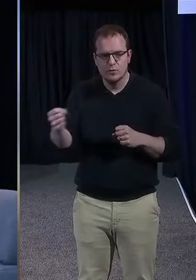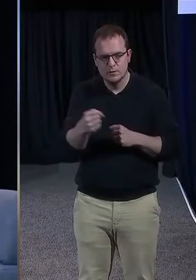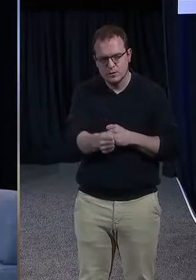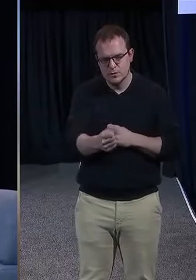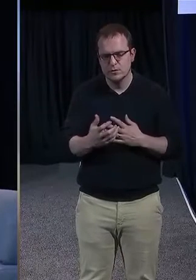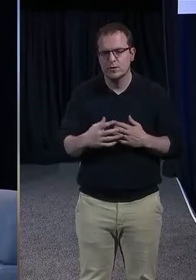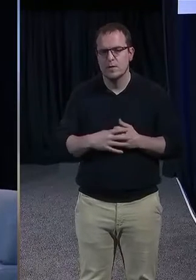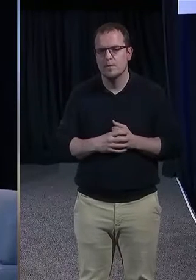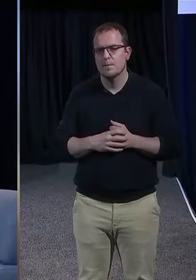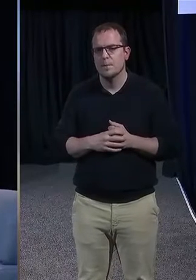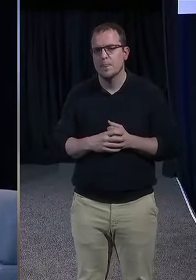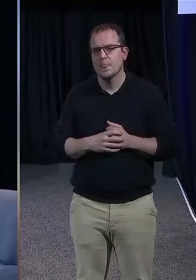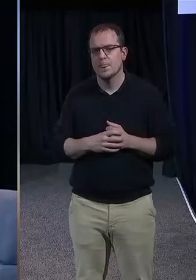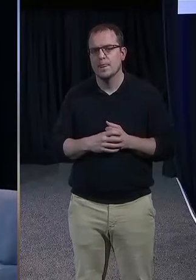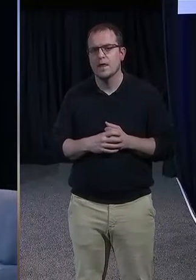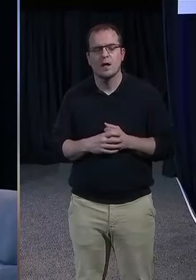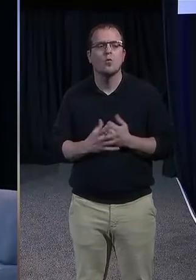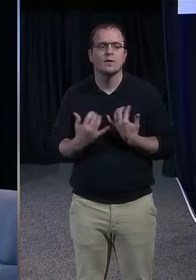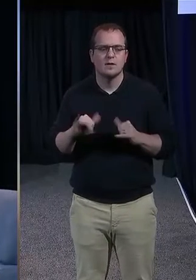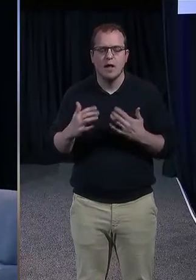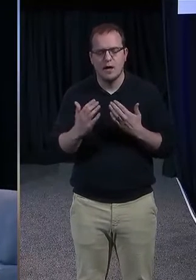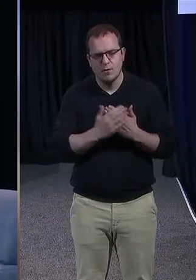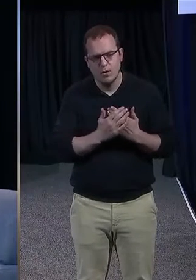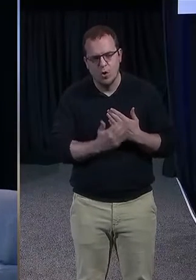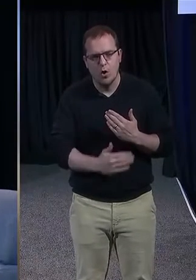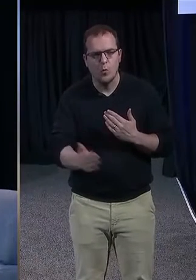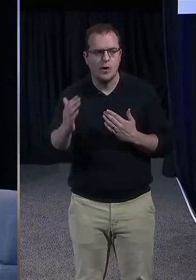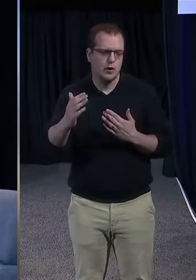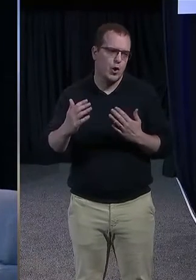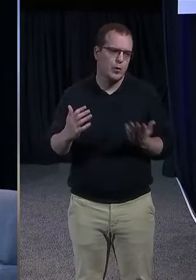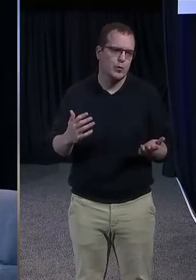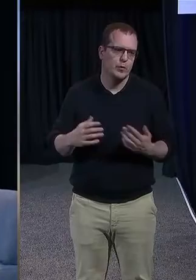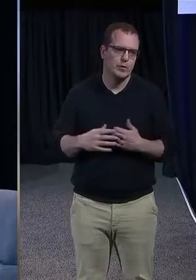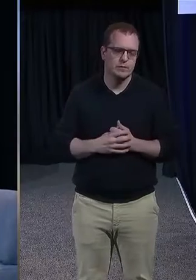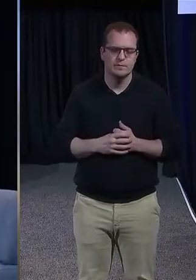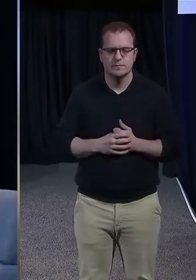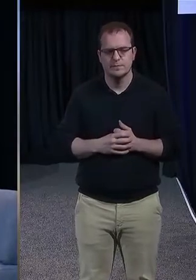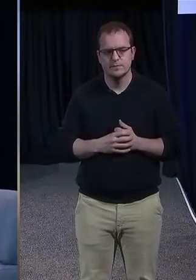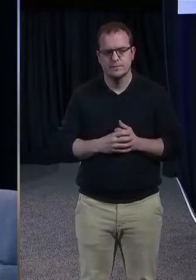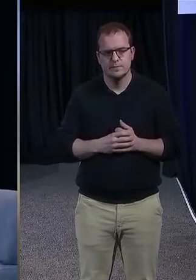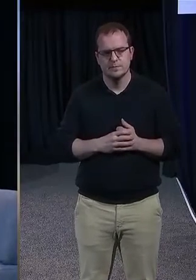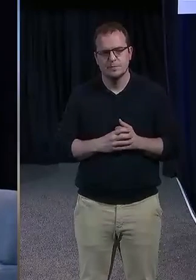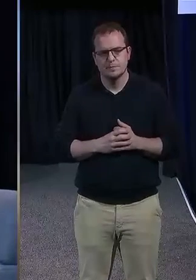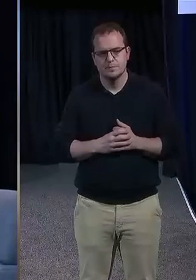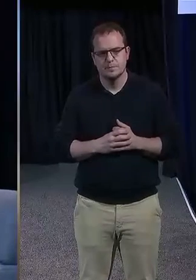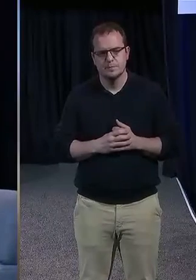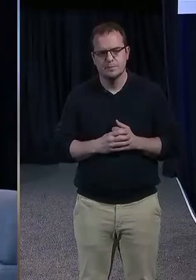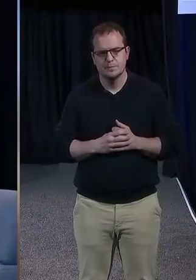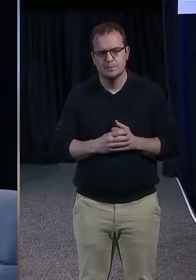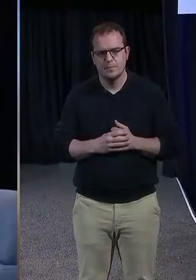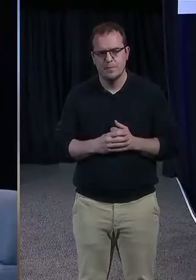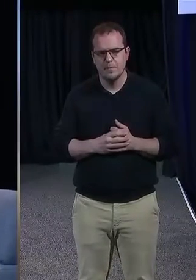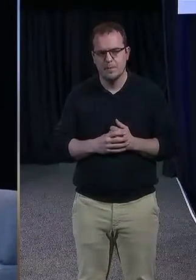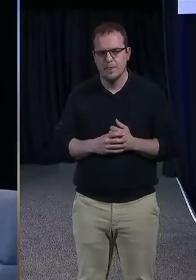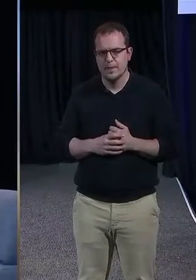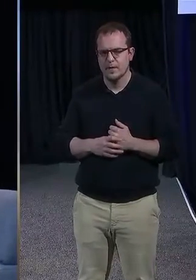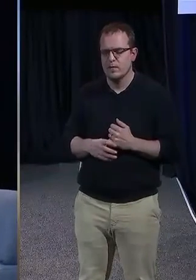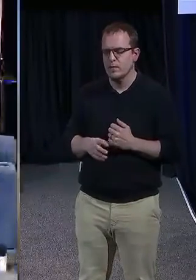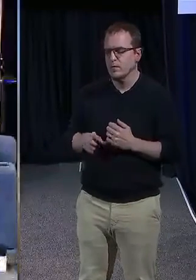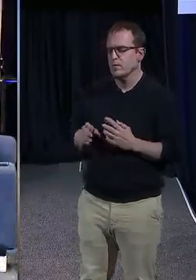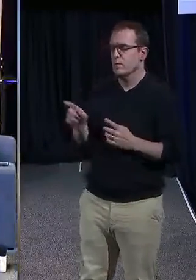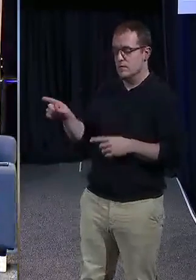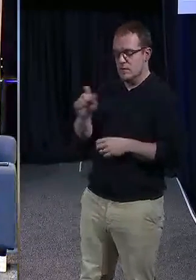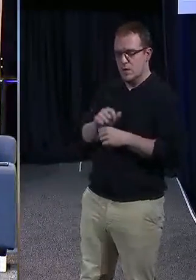think we have a long way to go when it comes to faculty. Thank you. You know, we have up here on